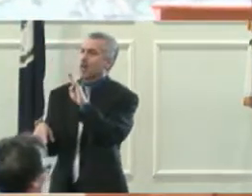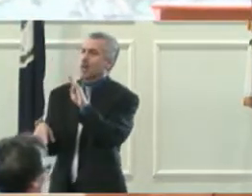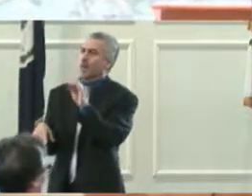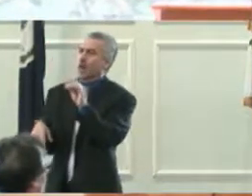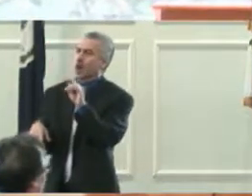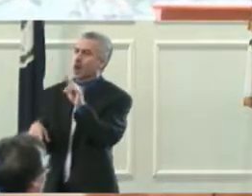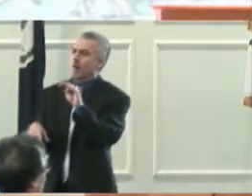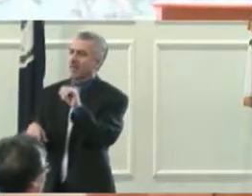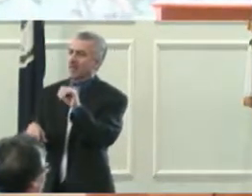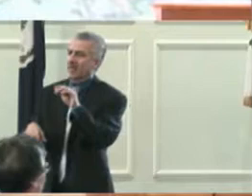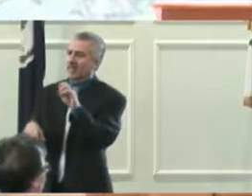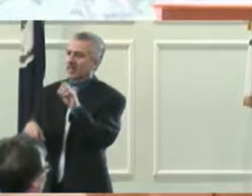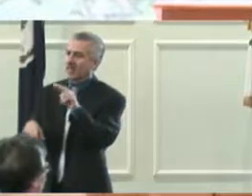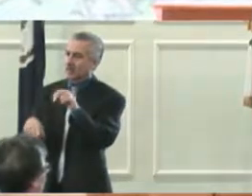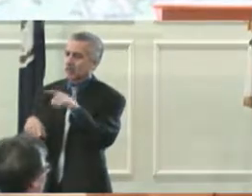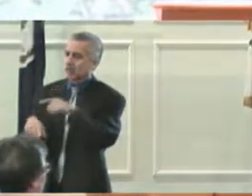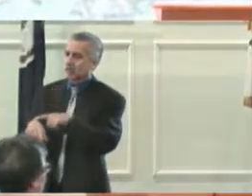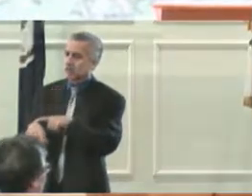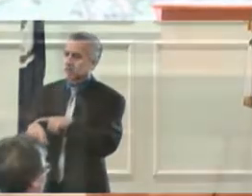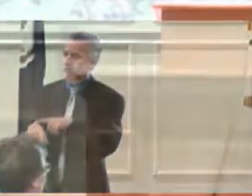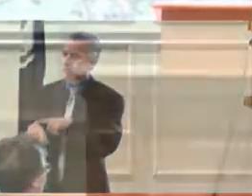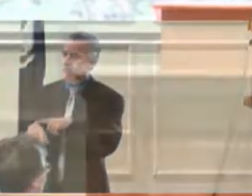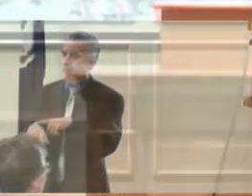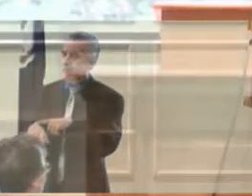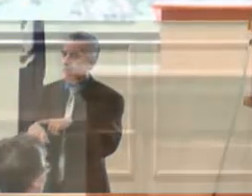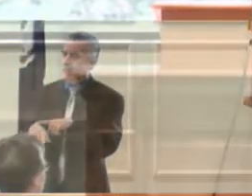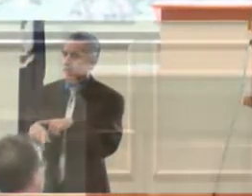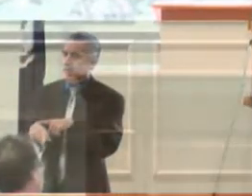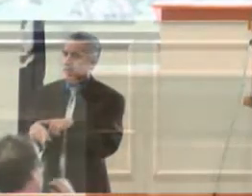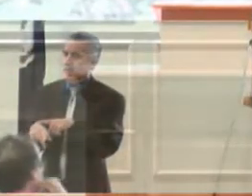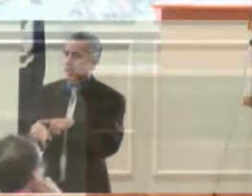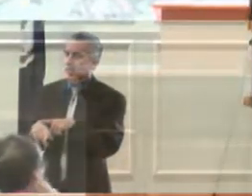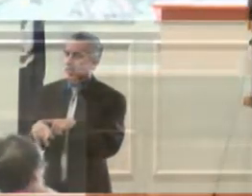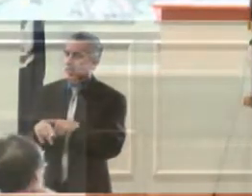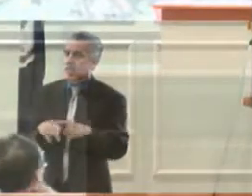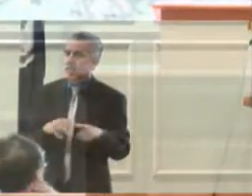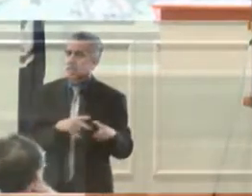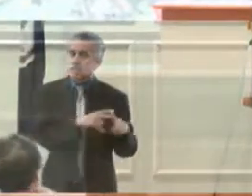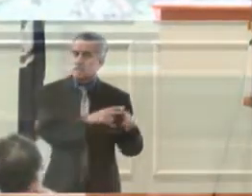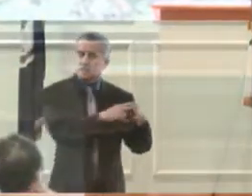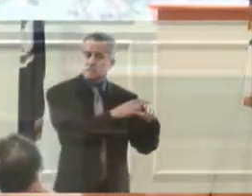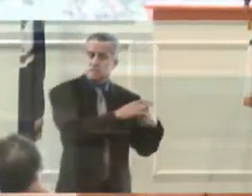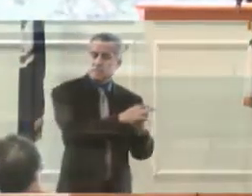time where this was going to be set up, and that will count as the beginning of this